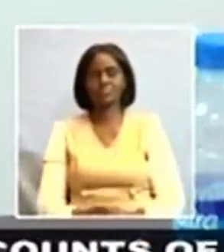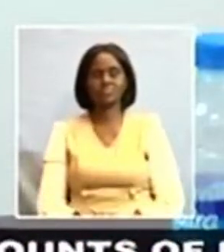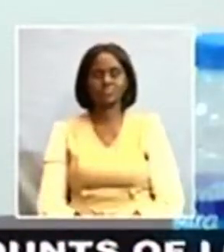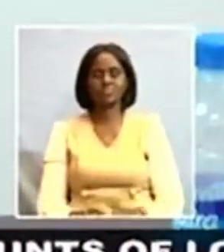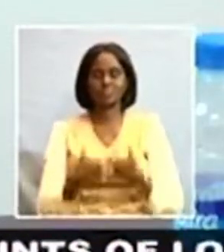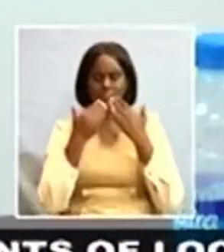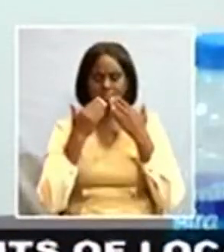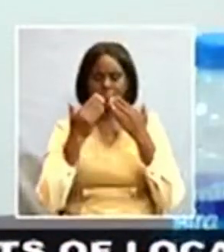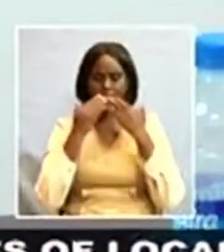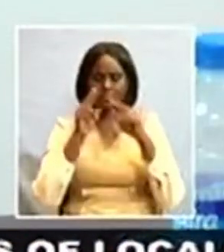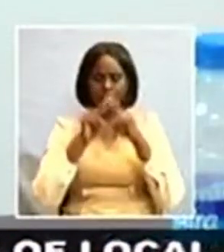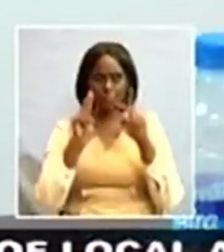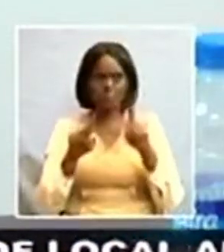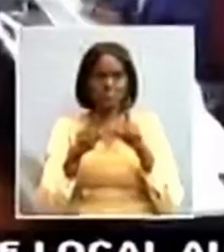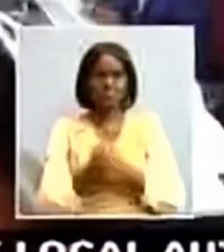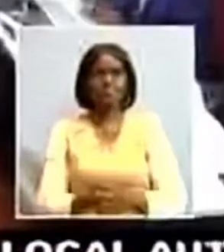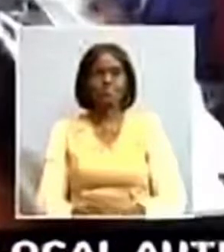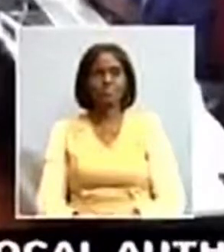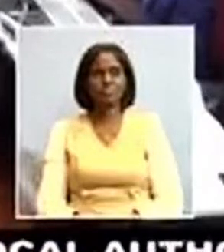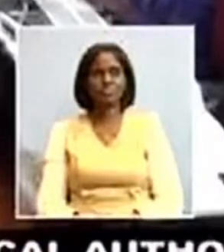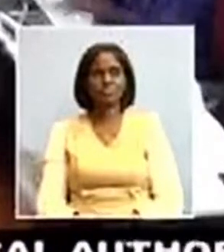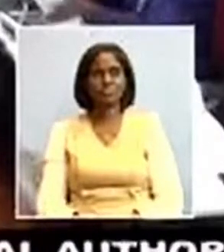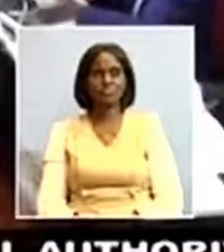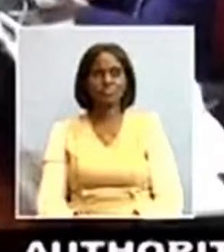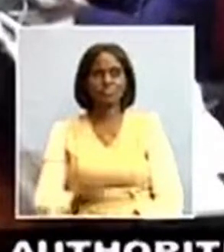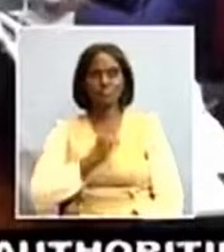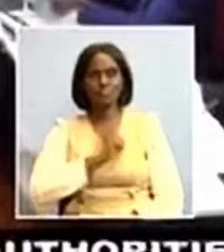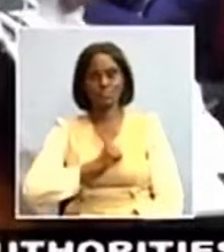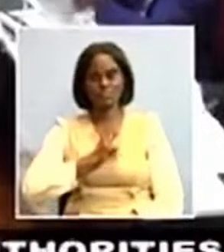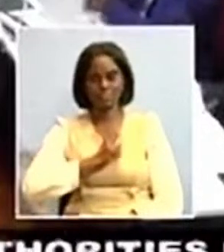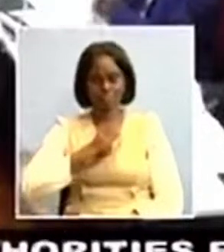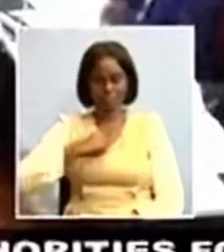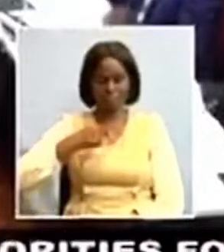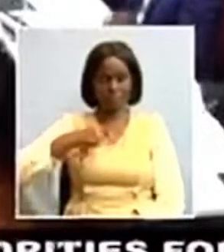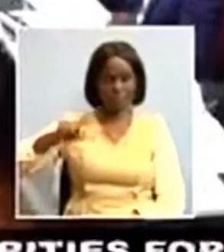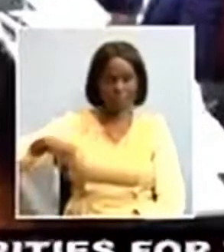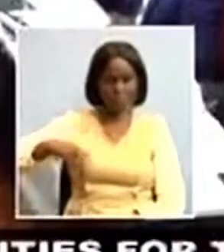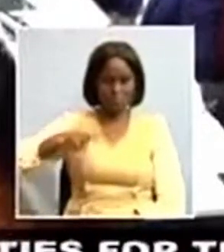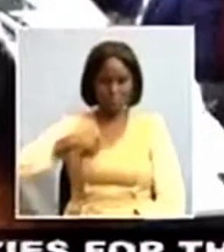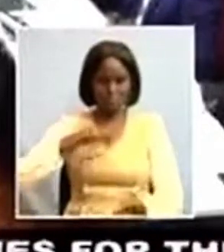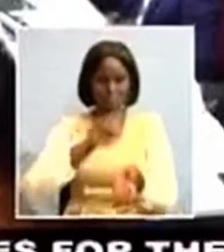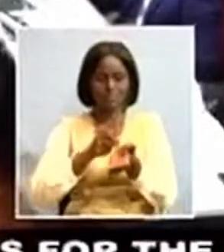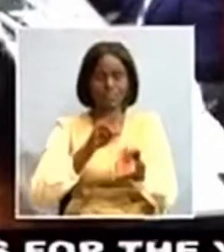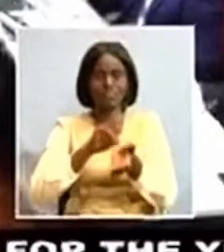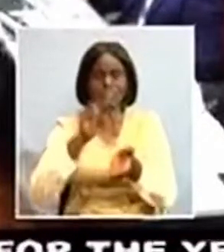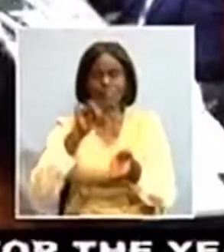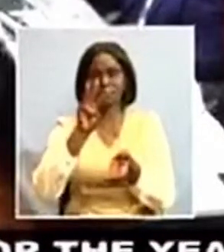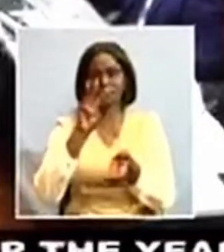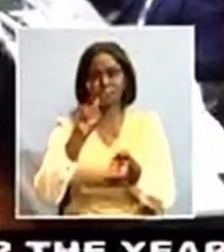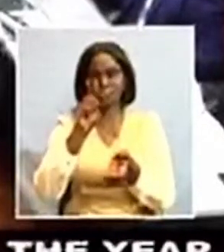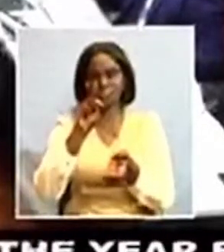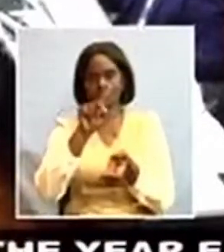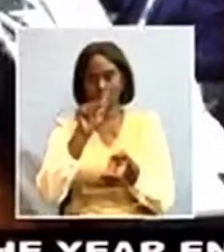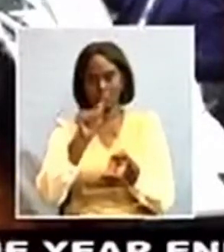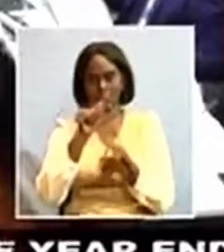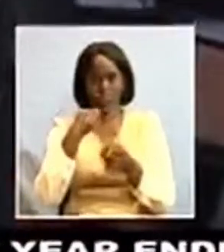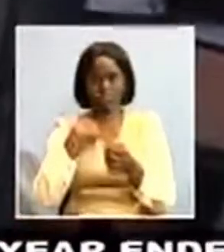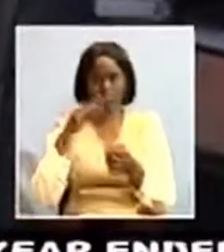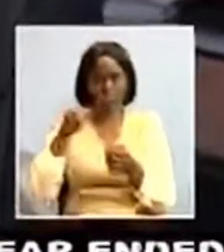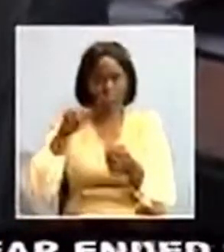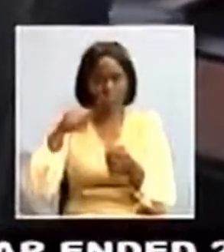Thank you, Chair. Apologies for coming late. I'm Honorable Dr. Aaron Mwanza, Member of Parliament for